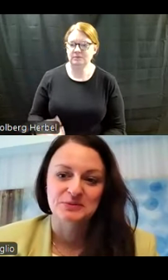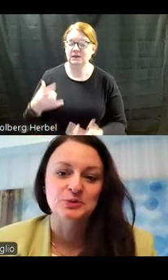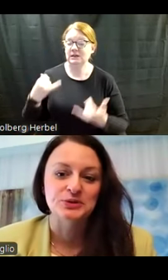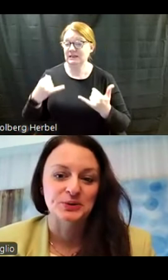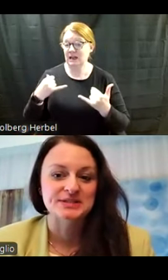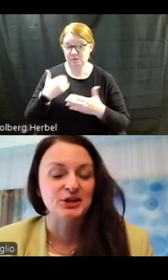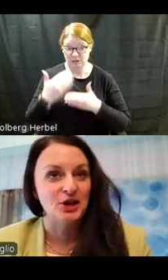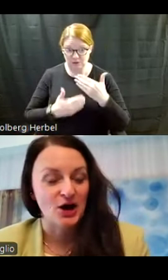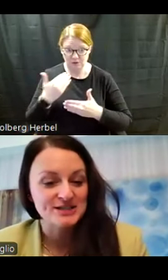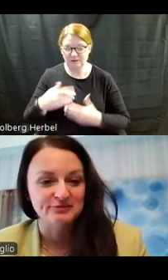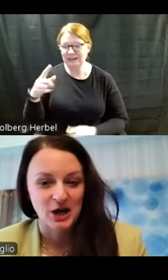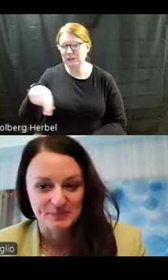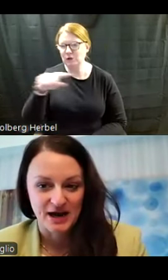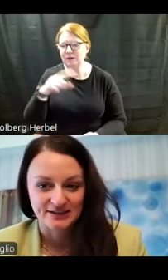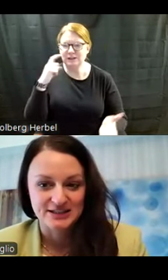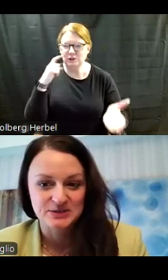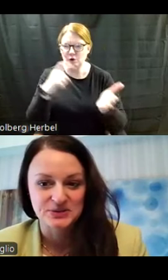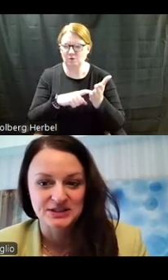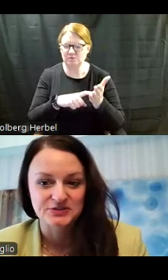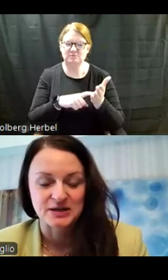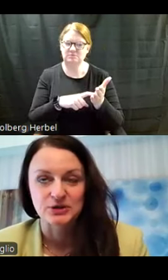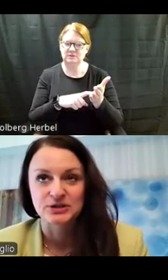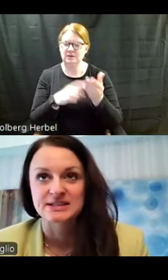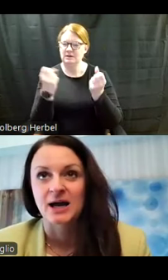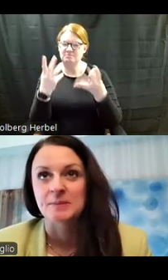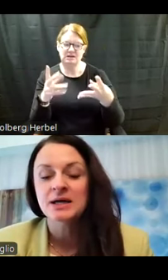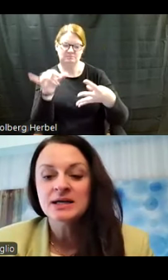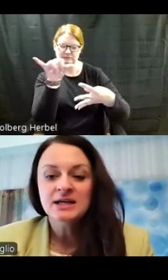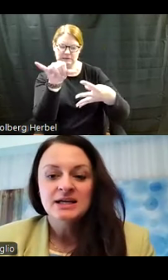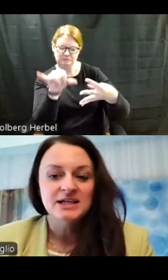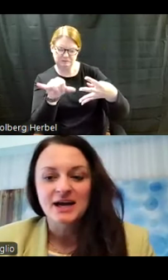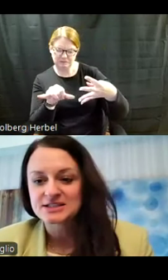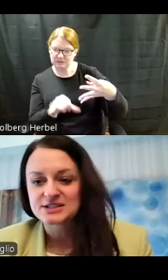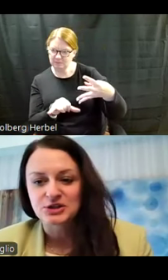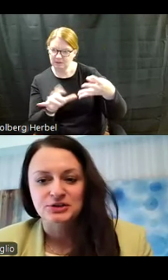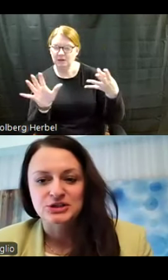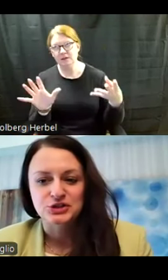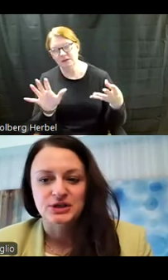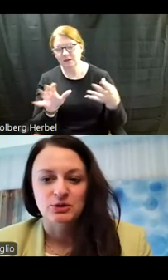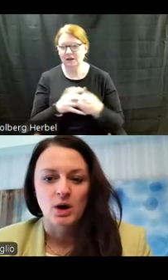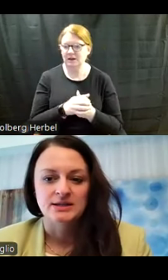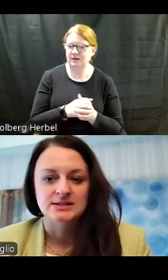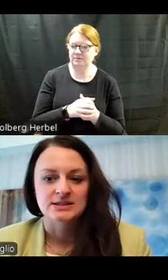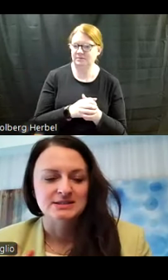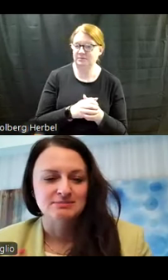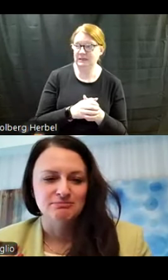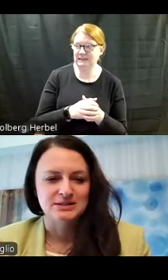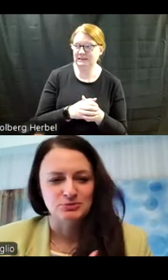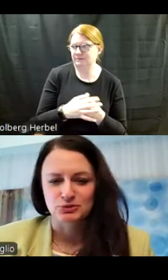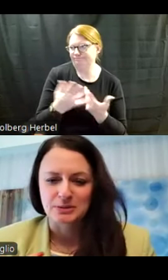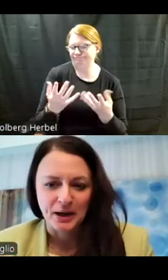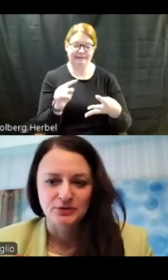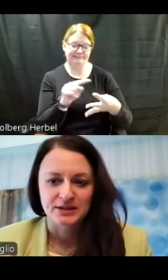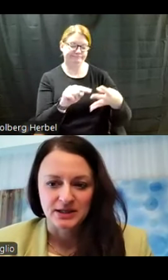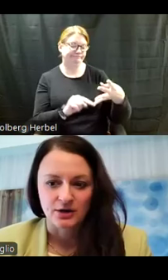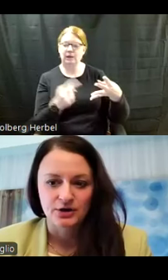through them, you will notice a lot of commonalities between these frameworks, and I'm not necessarily sure that one is